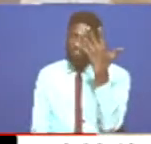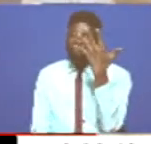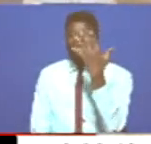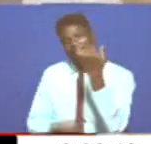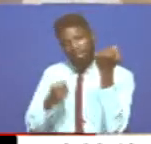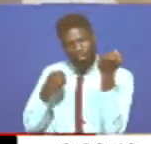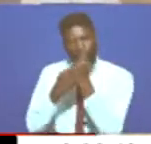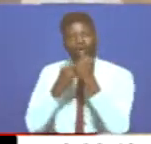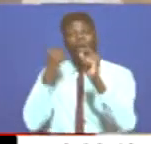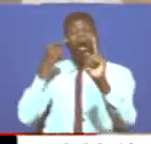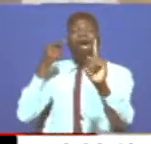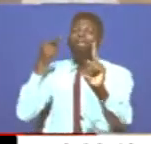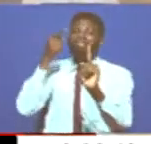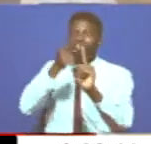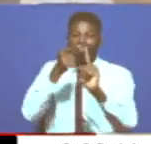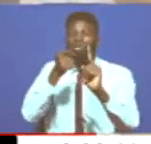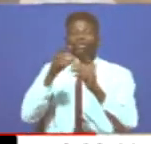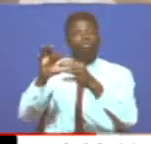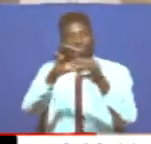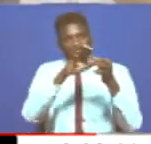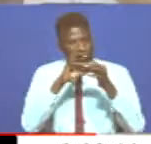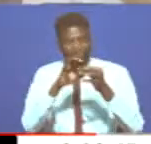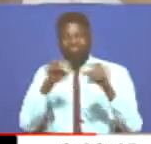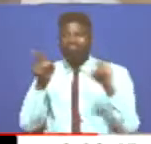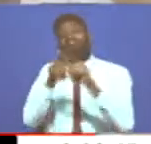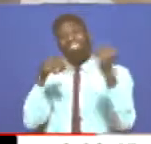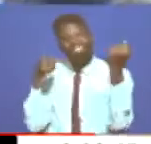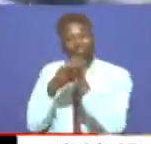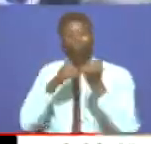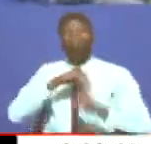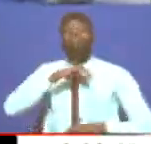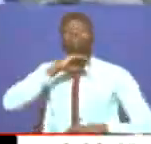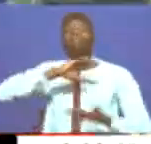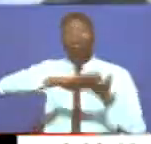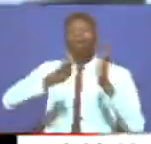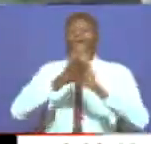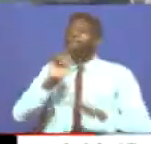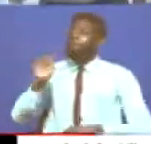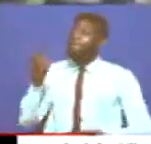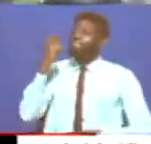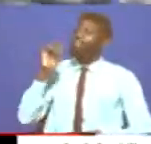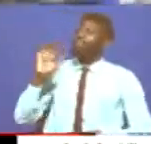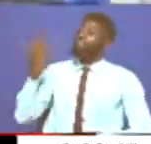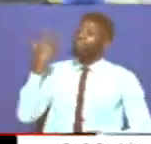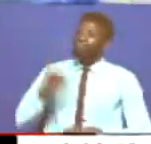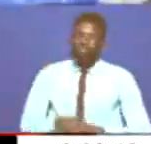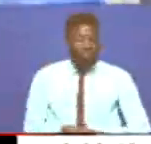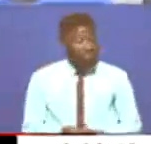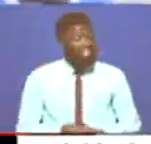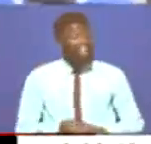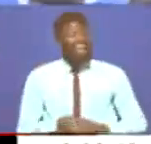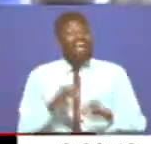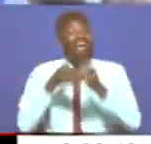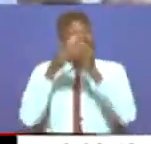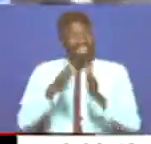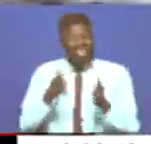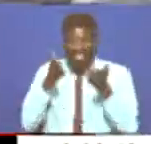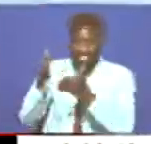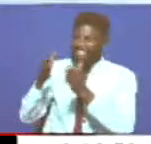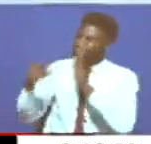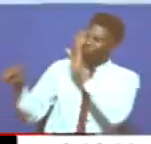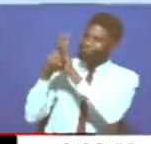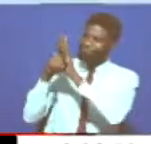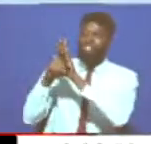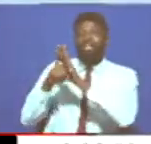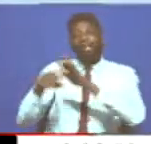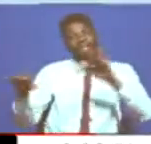mkono, wameunga Raila Amolo Odinga kuwa rais wa tano. The leaders at the forum lashed out at Deputy President William Ruto after his claims